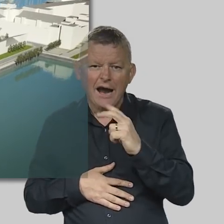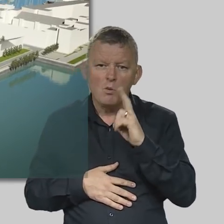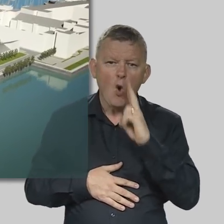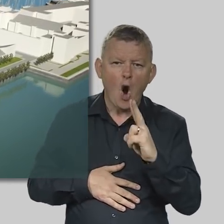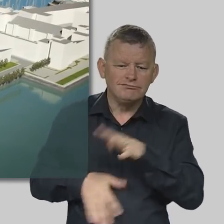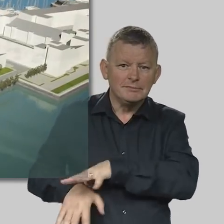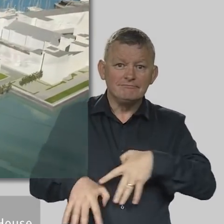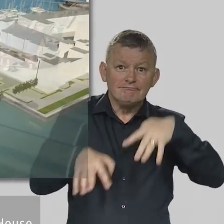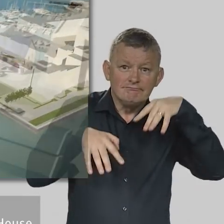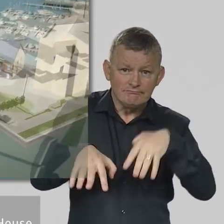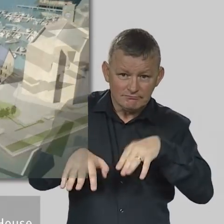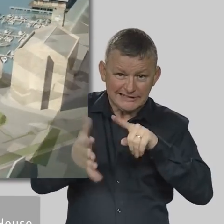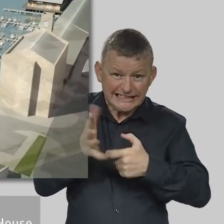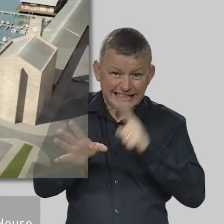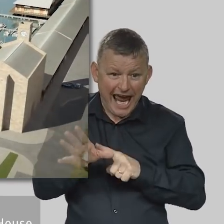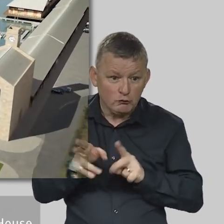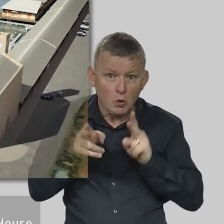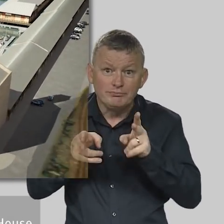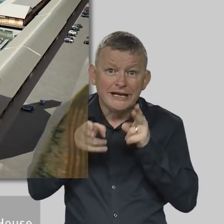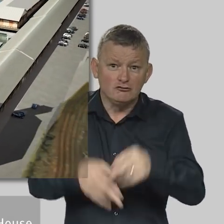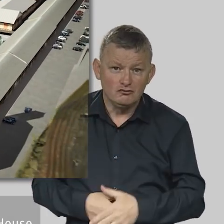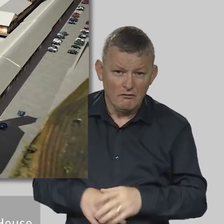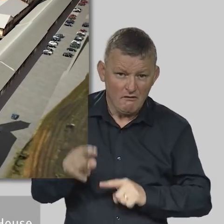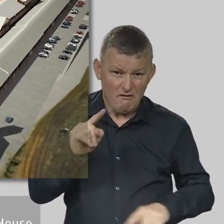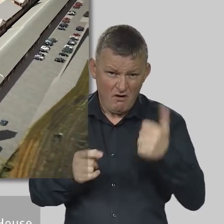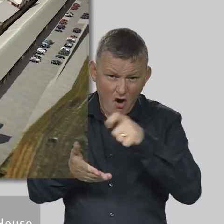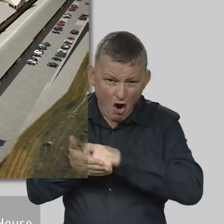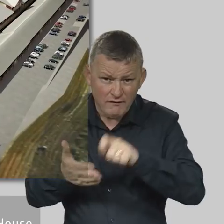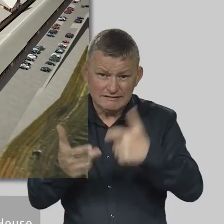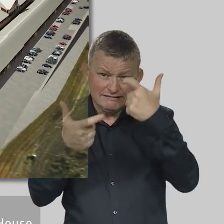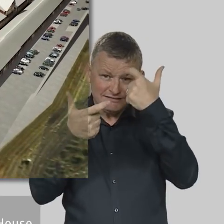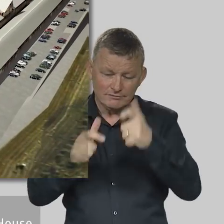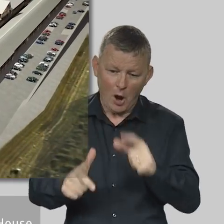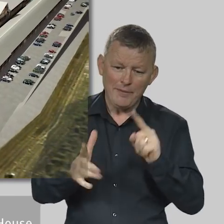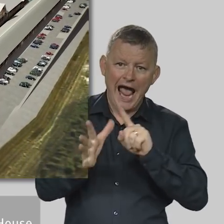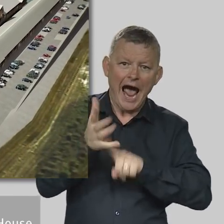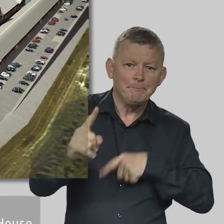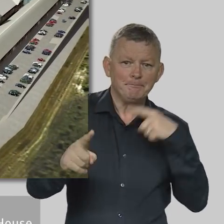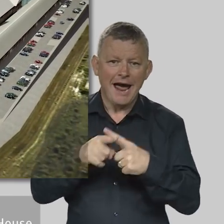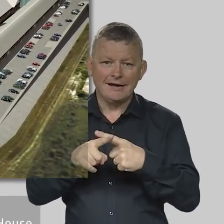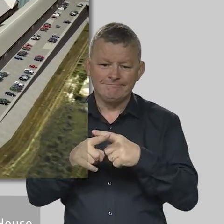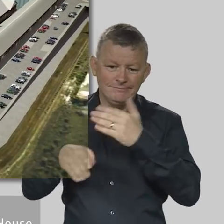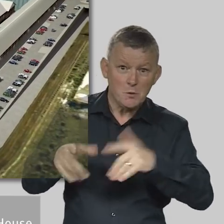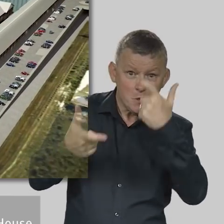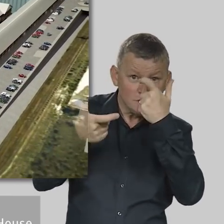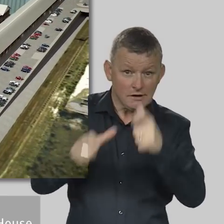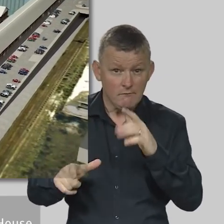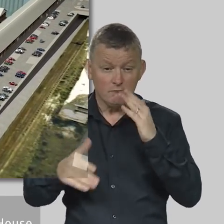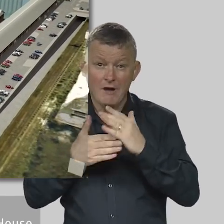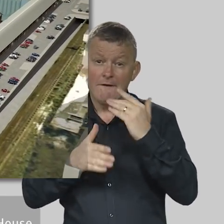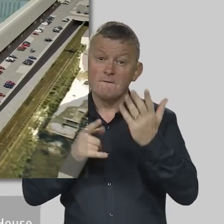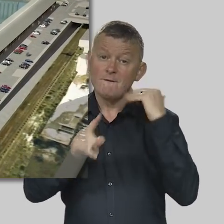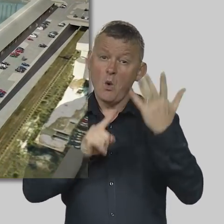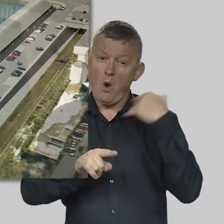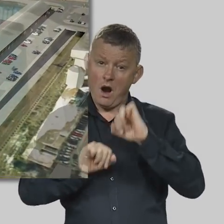Bridge. City Quay is a mix of office and residential, as well as the Apex City Quay Hotel, who have also purchased